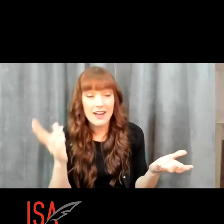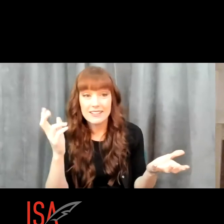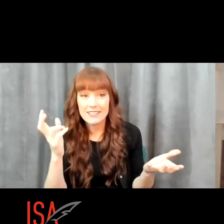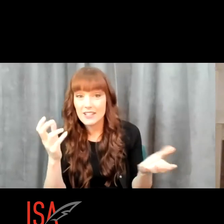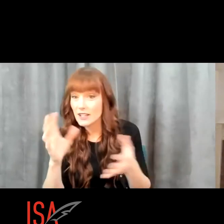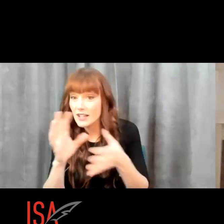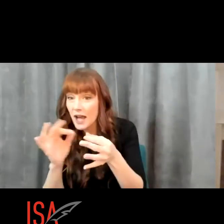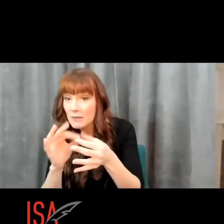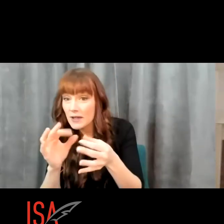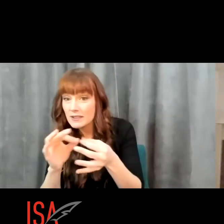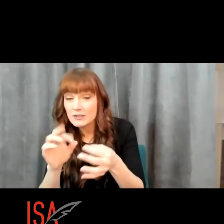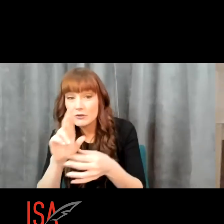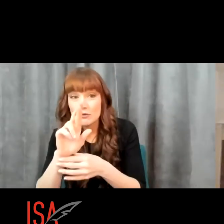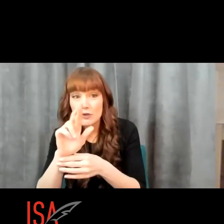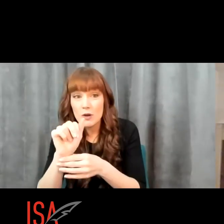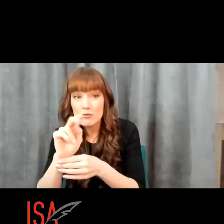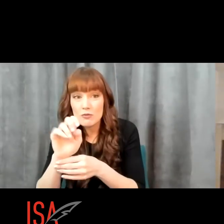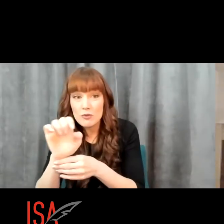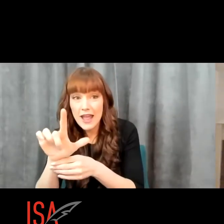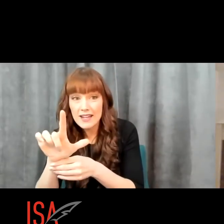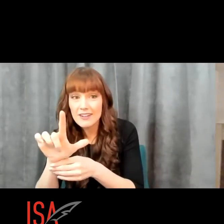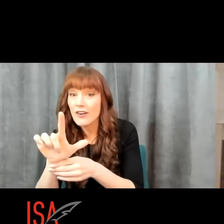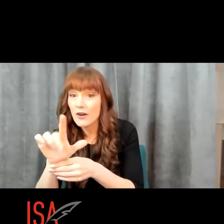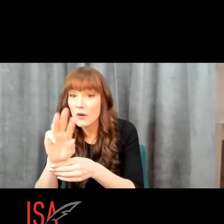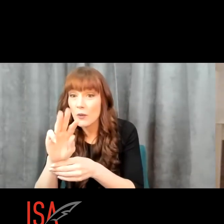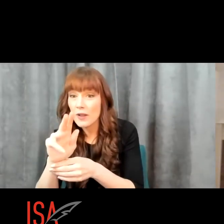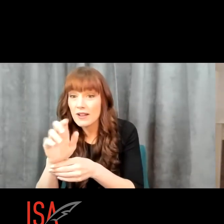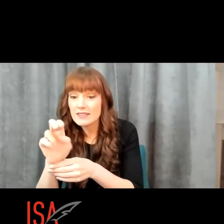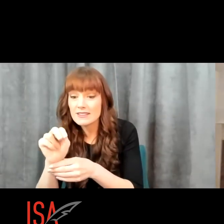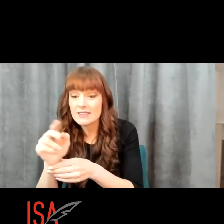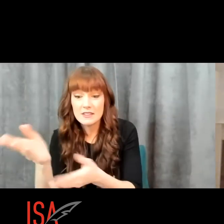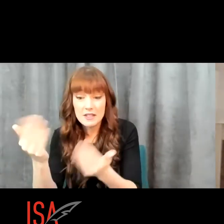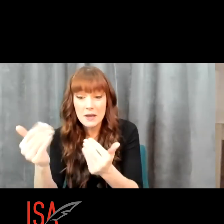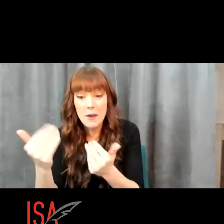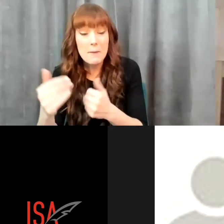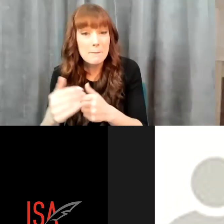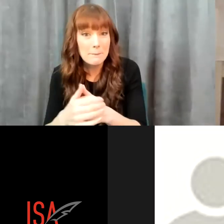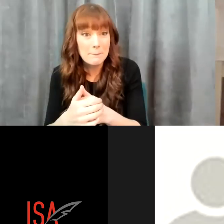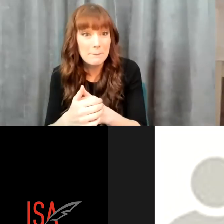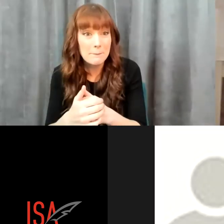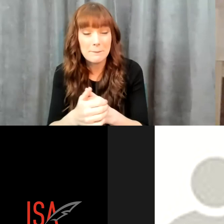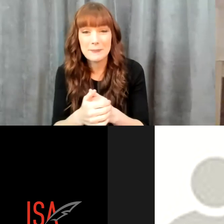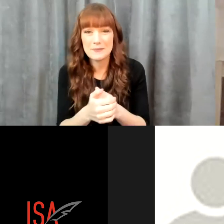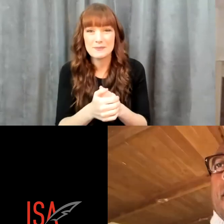director, Randall Winston. Would you care to say a few words?